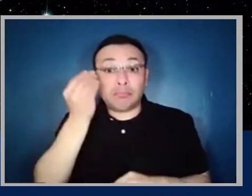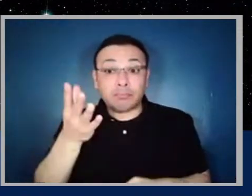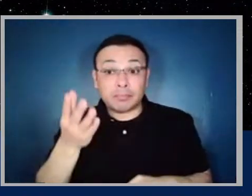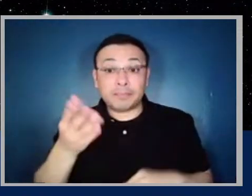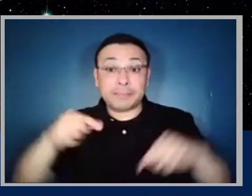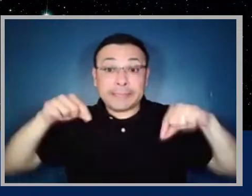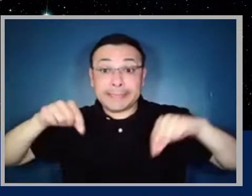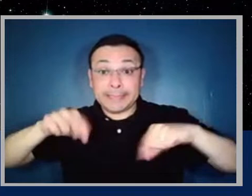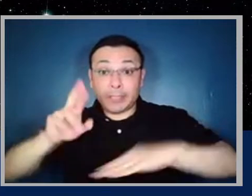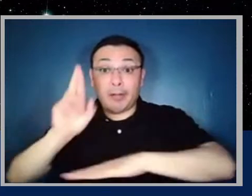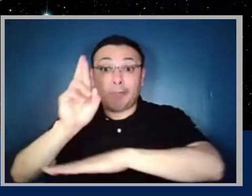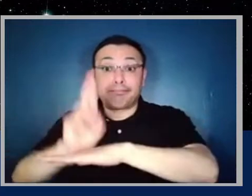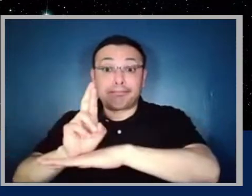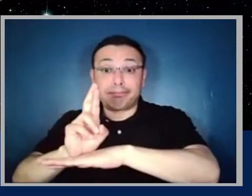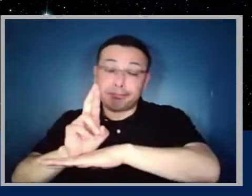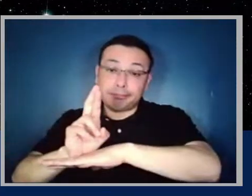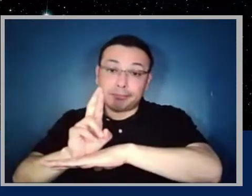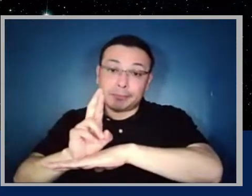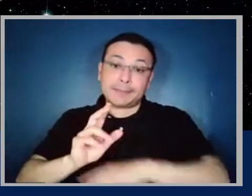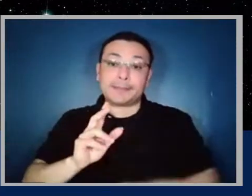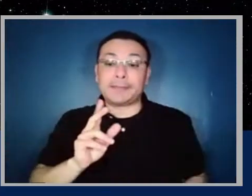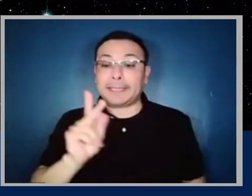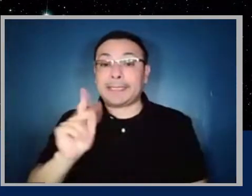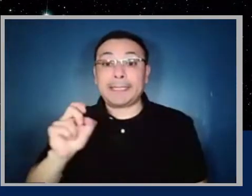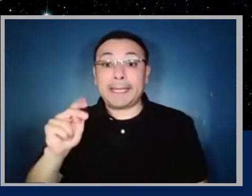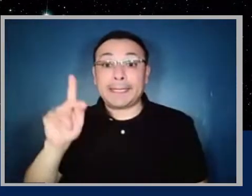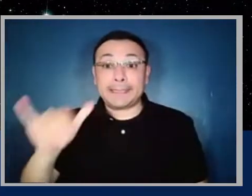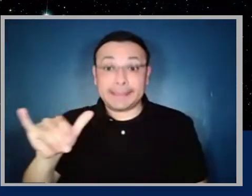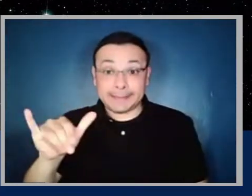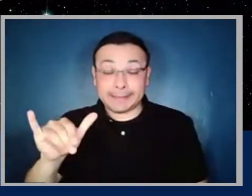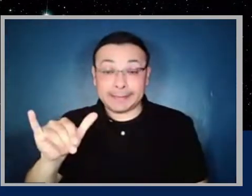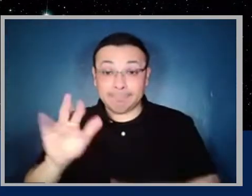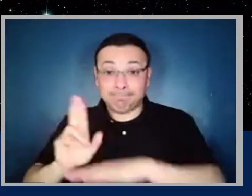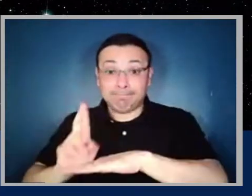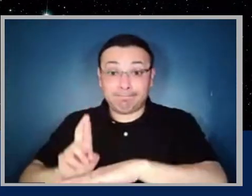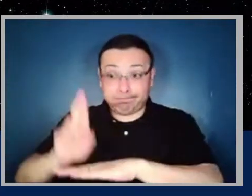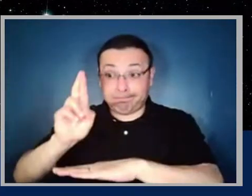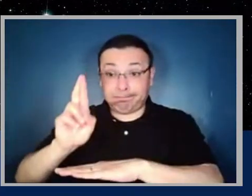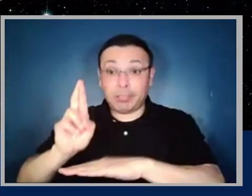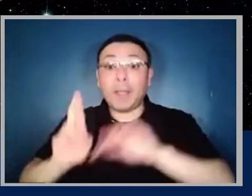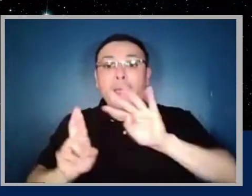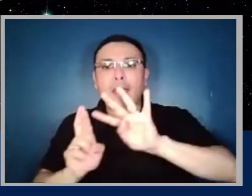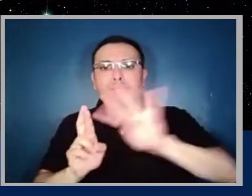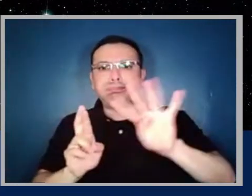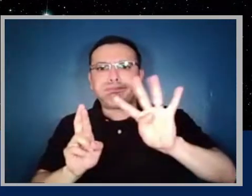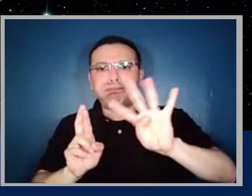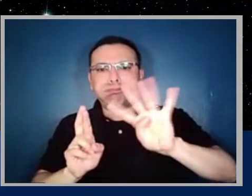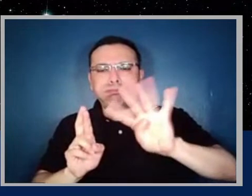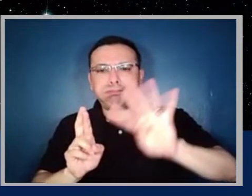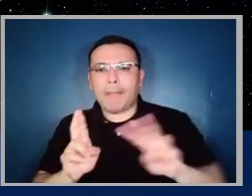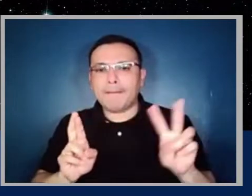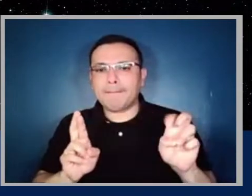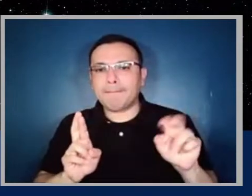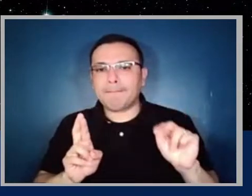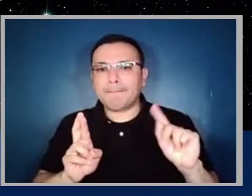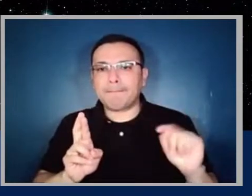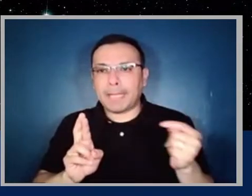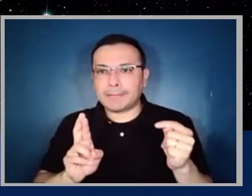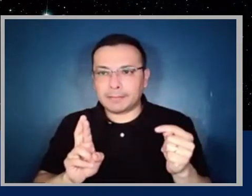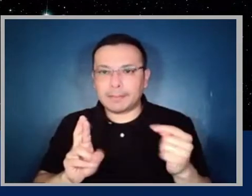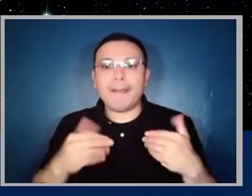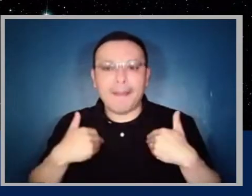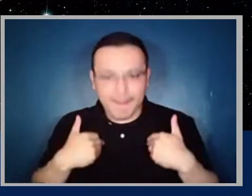venting sometimes, and we actually at the venting port we install a hose so that it gets sent outside through scrubbers,